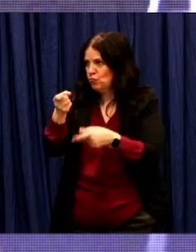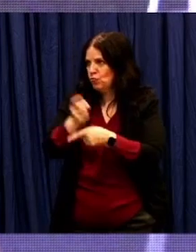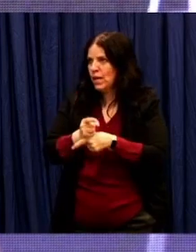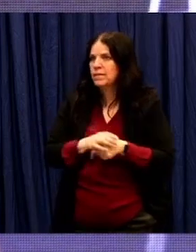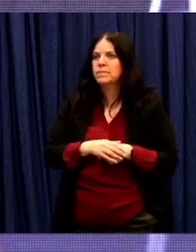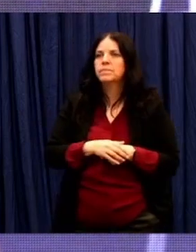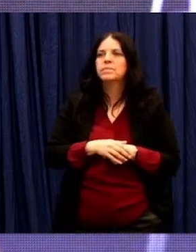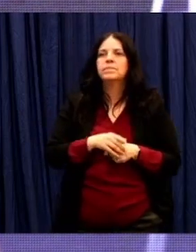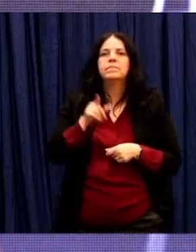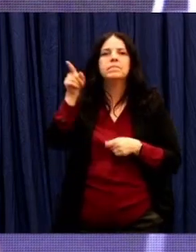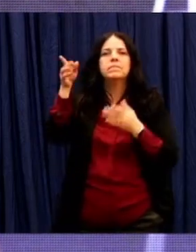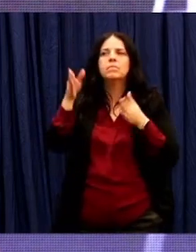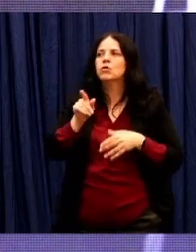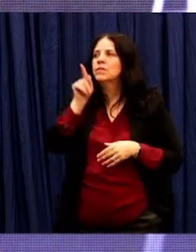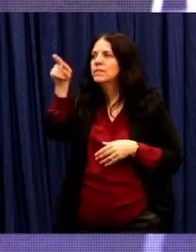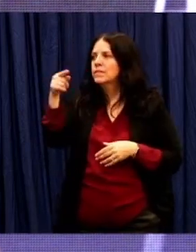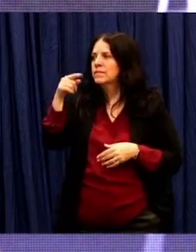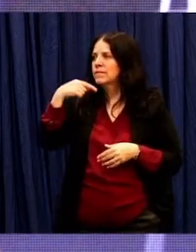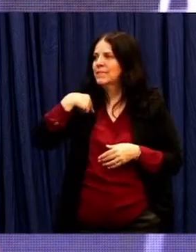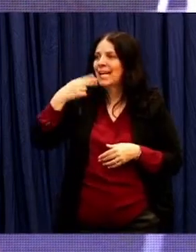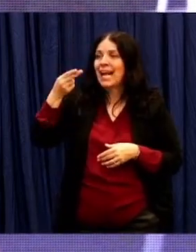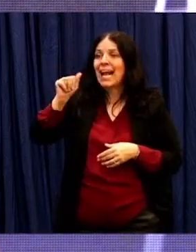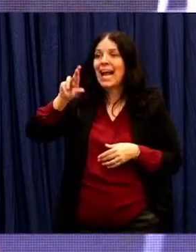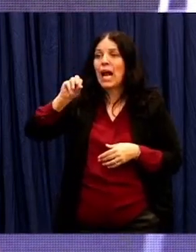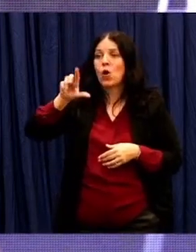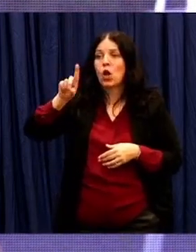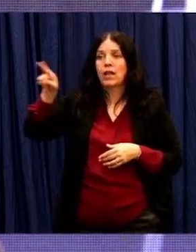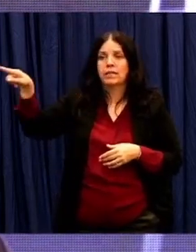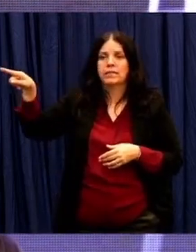This is Harold, driver assistance